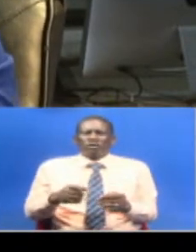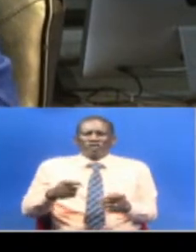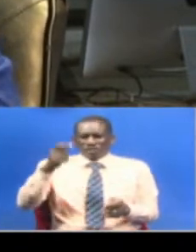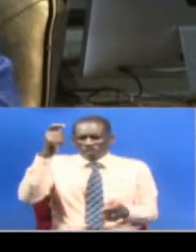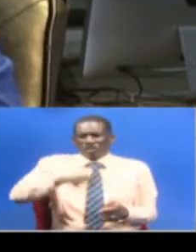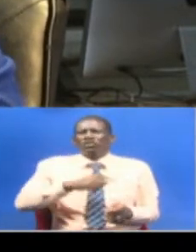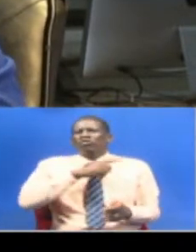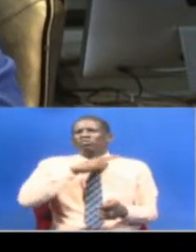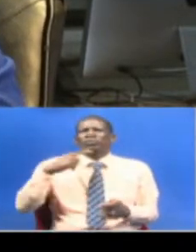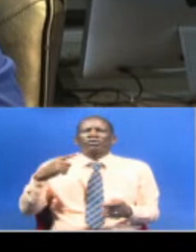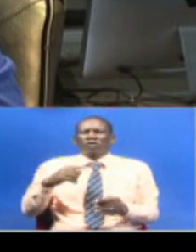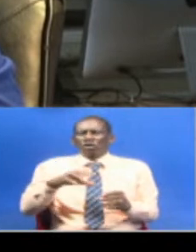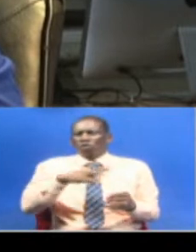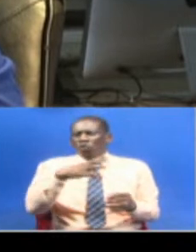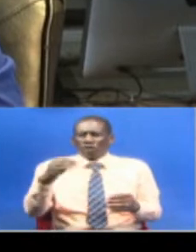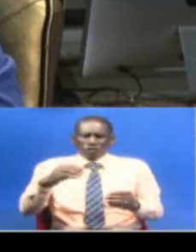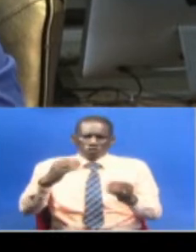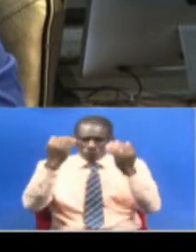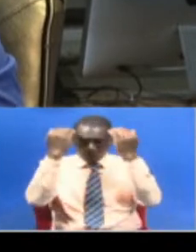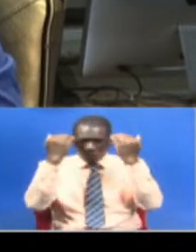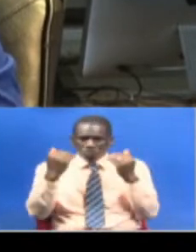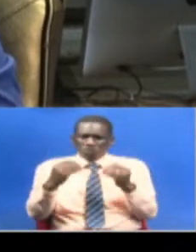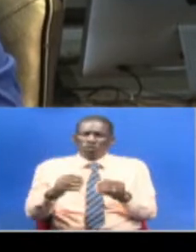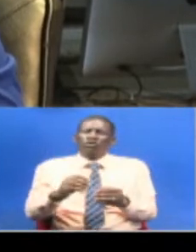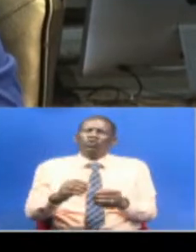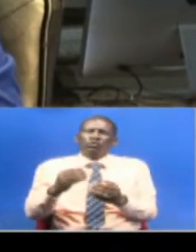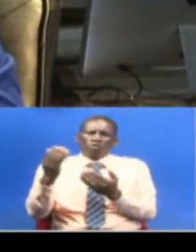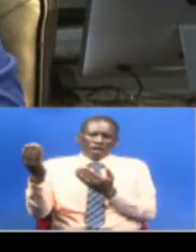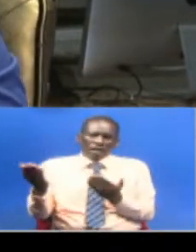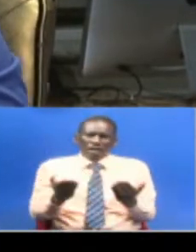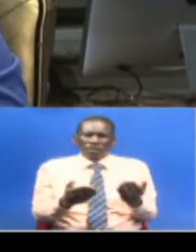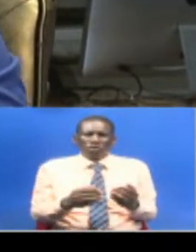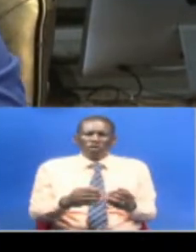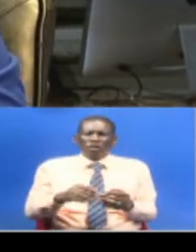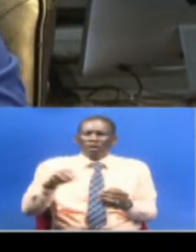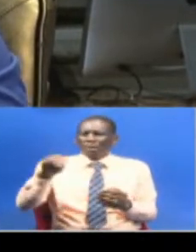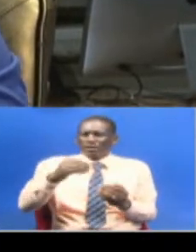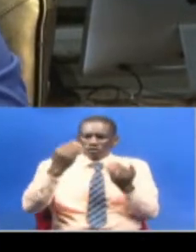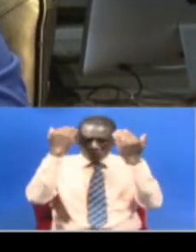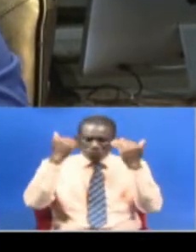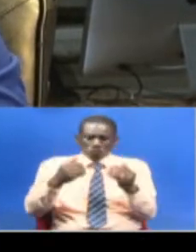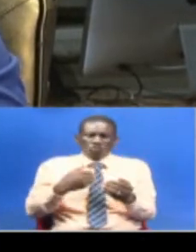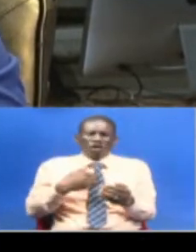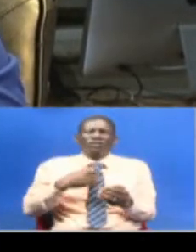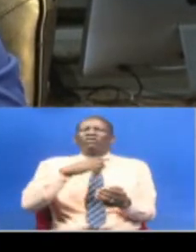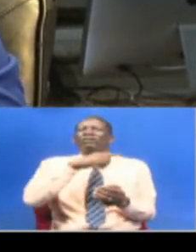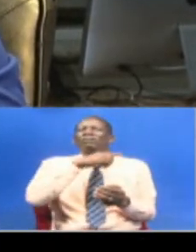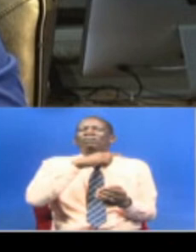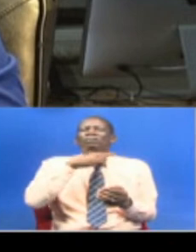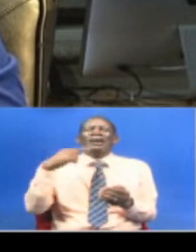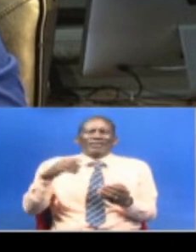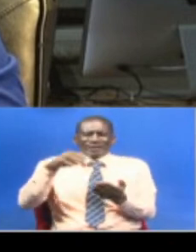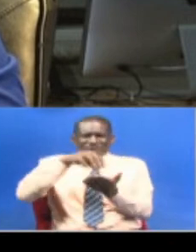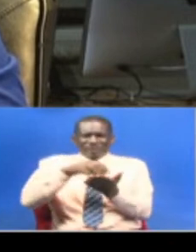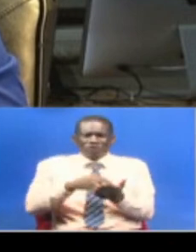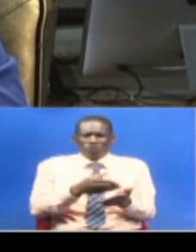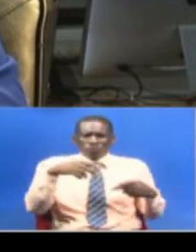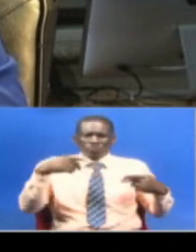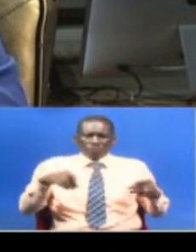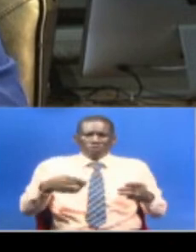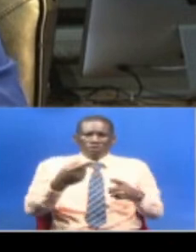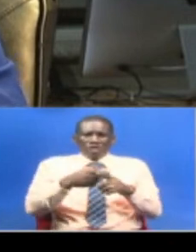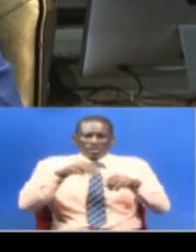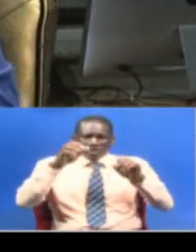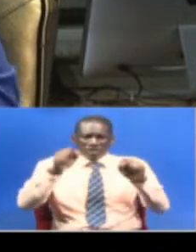the magistrate's court to hear murder cases. The reason here was that these people are then able to have